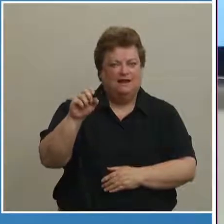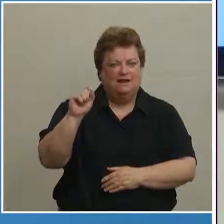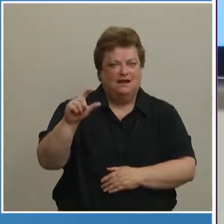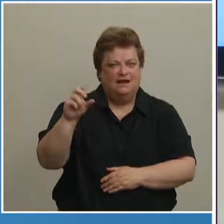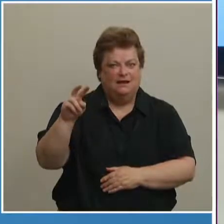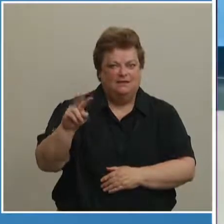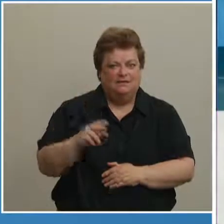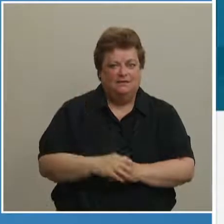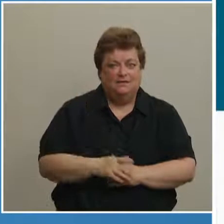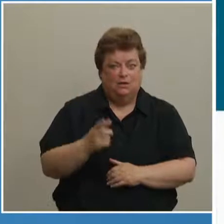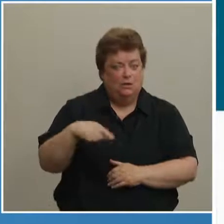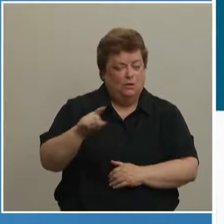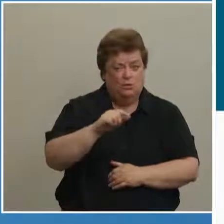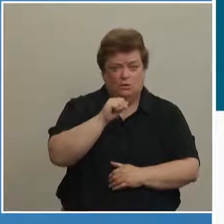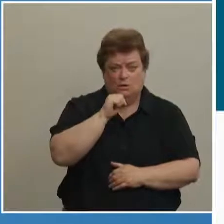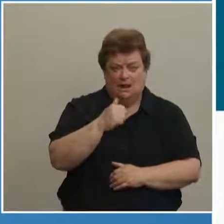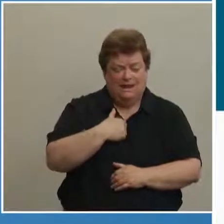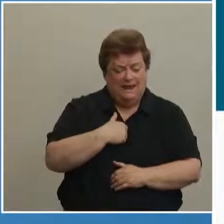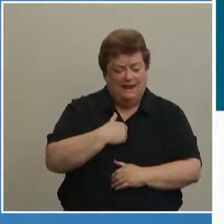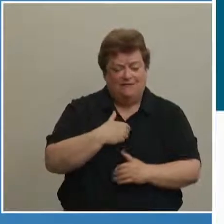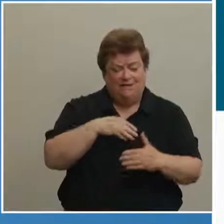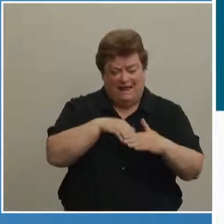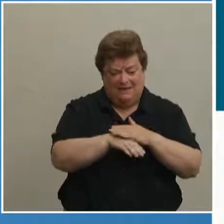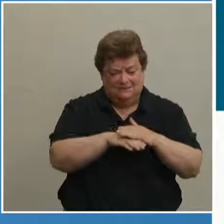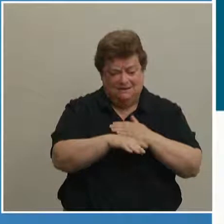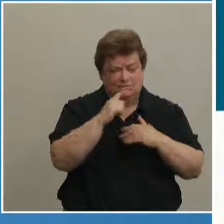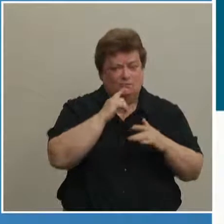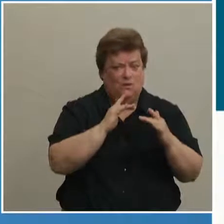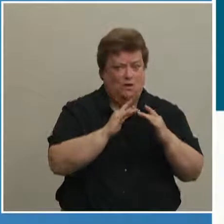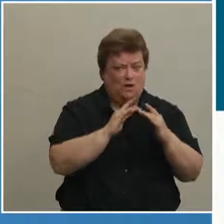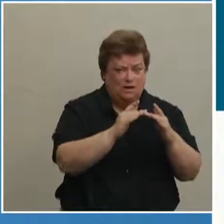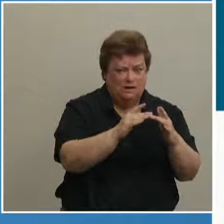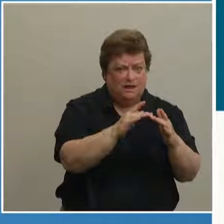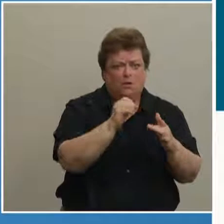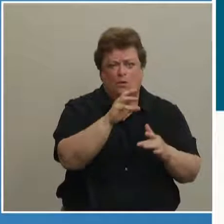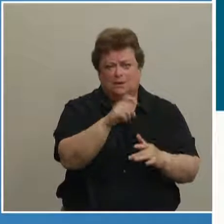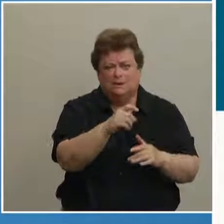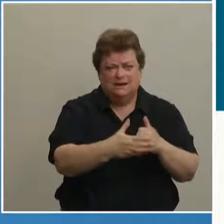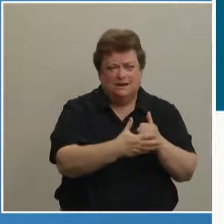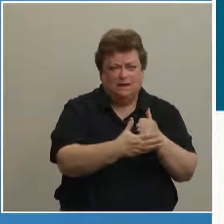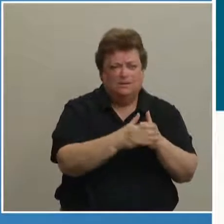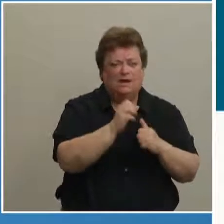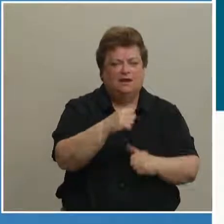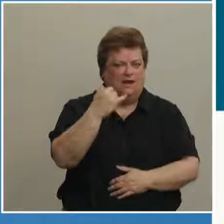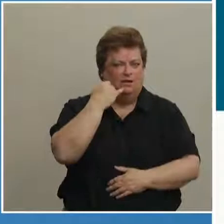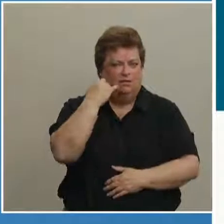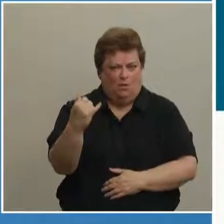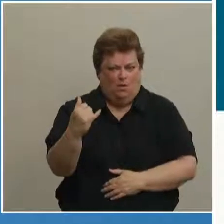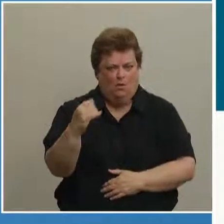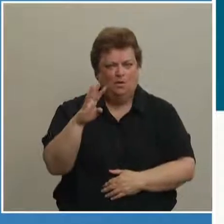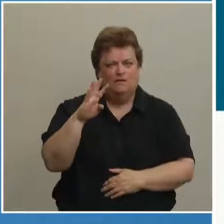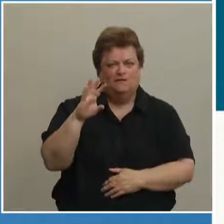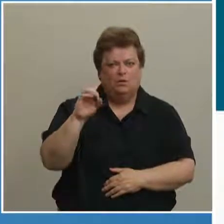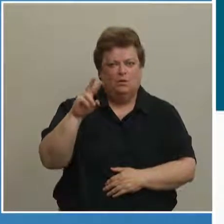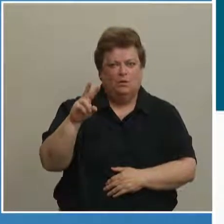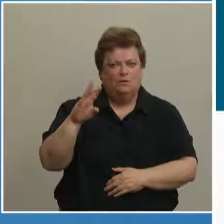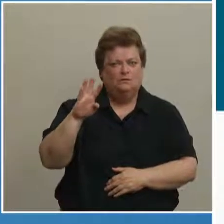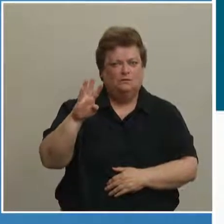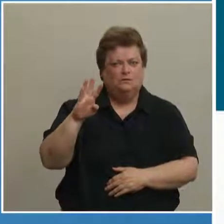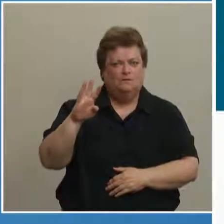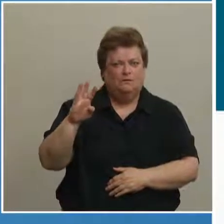covid19.lincoln.ne.gov. Those who do not have online access or who need assistance may call the COVID-19 hotline